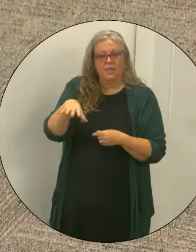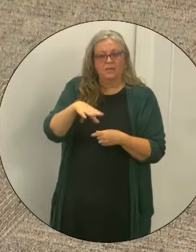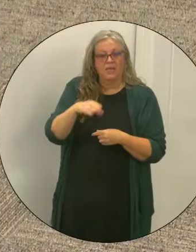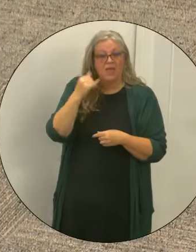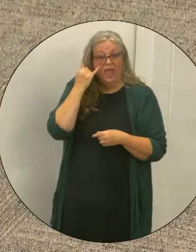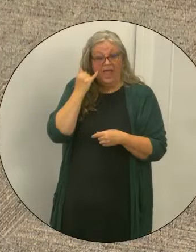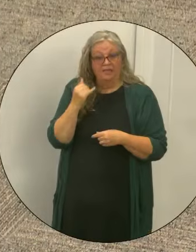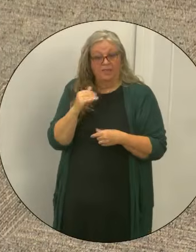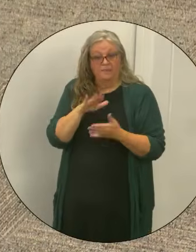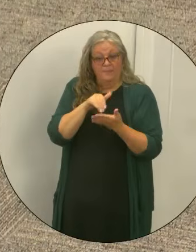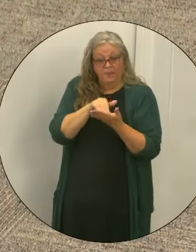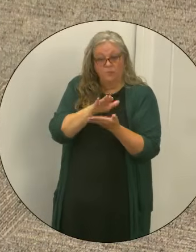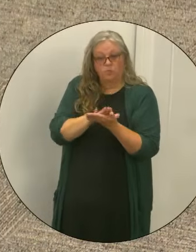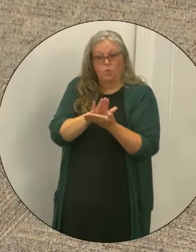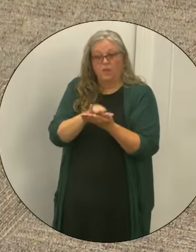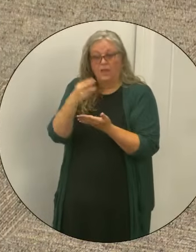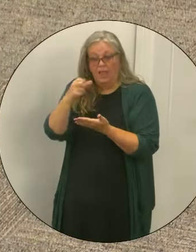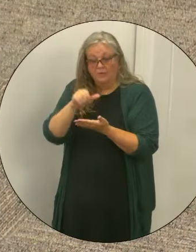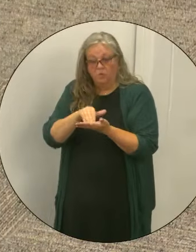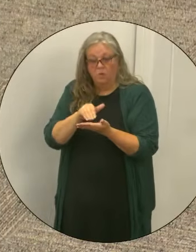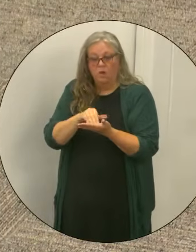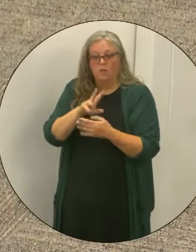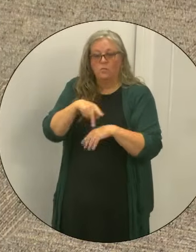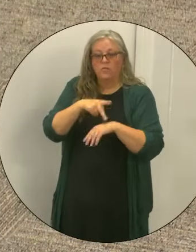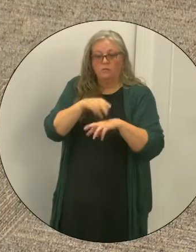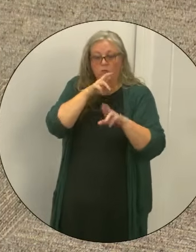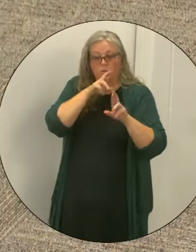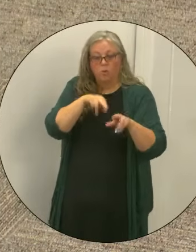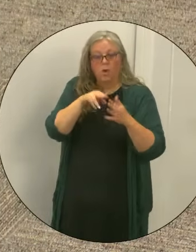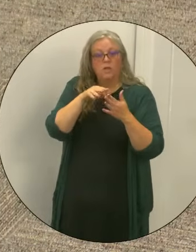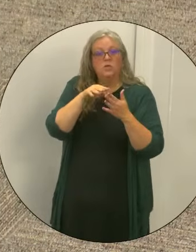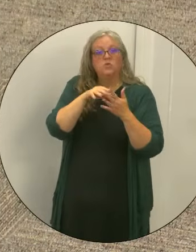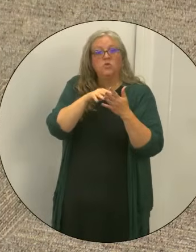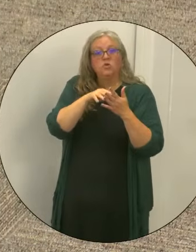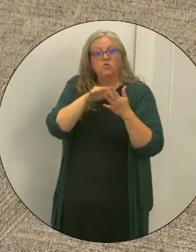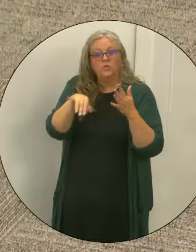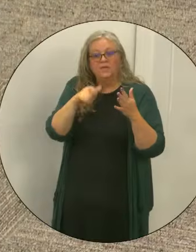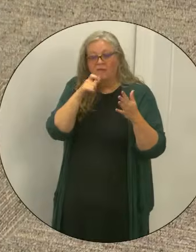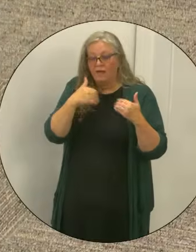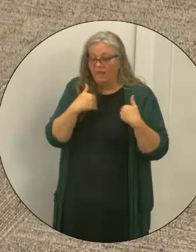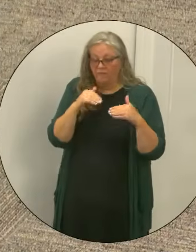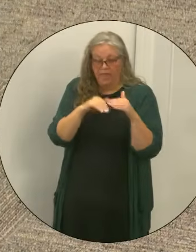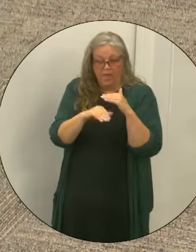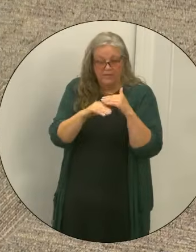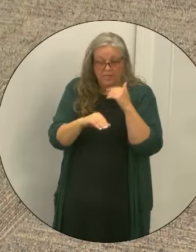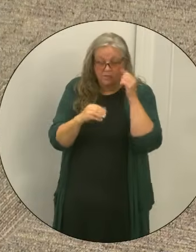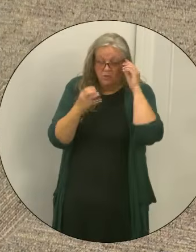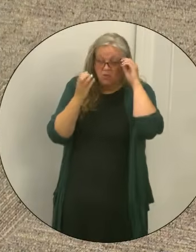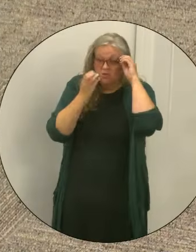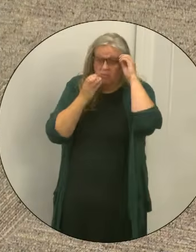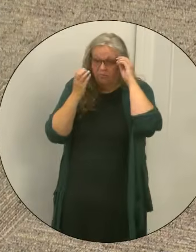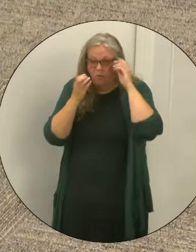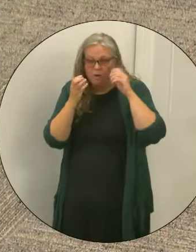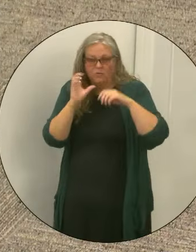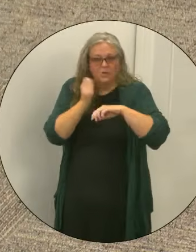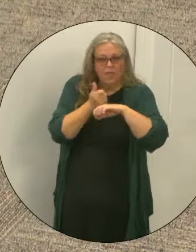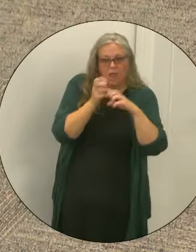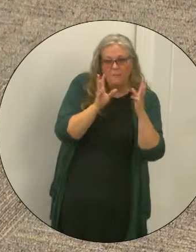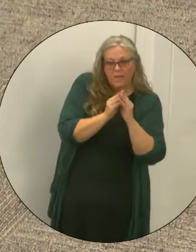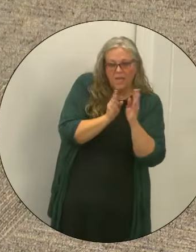secondary level, middle school and high school, the principals do report that students not having access to their phones to coordinate meetings, to